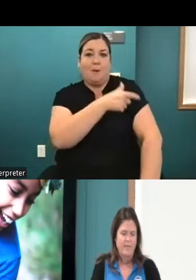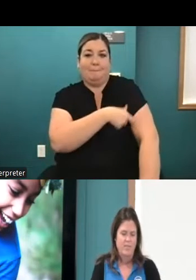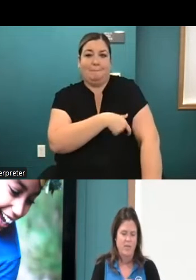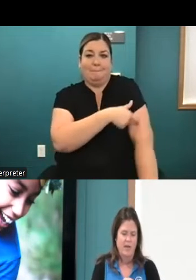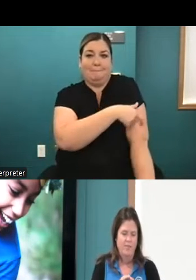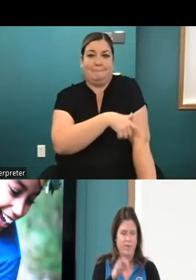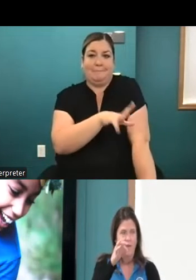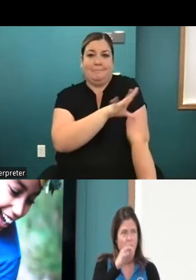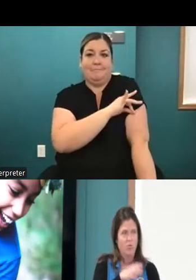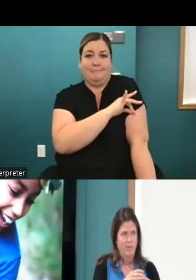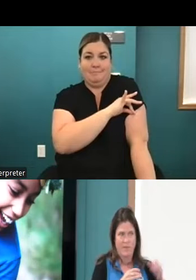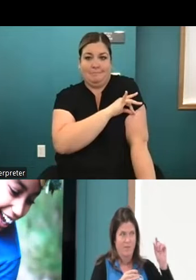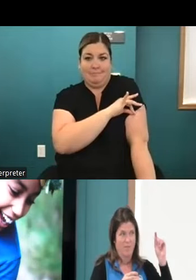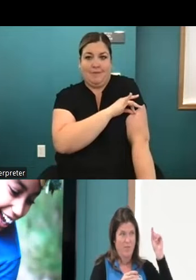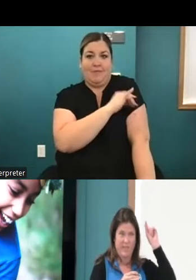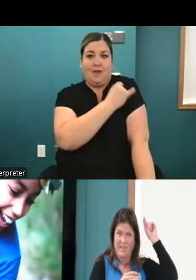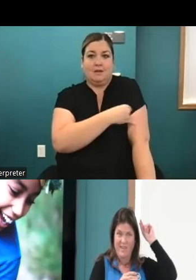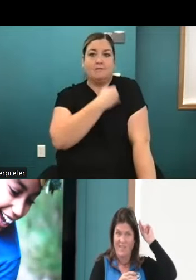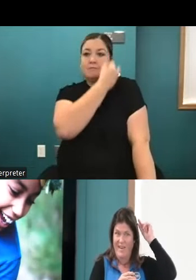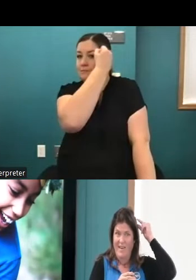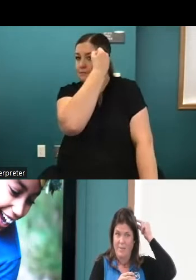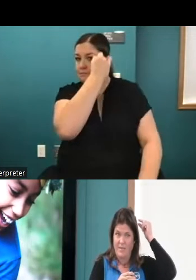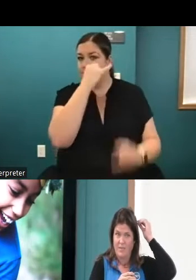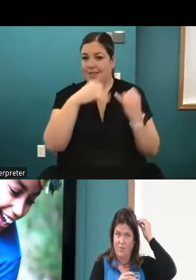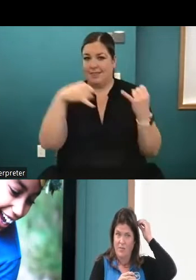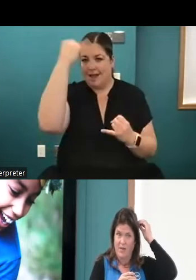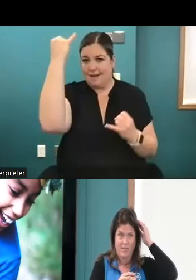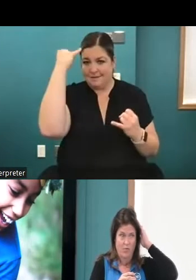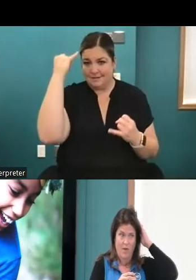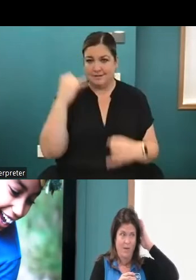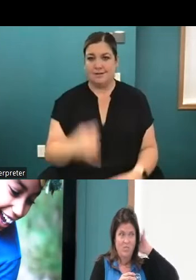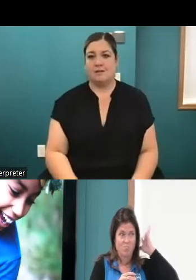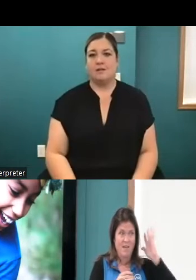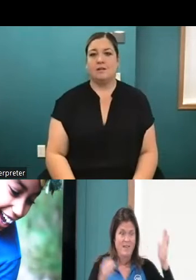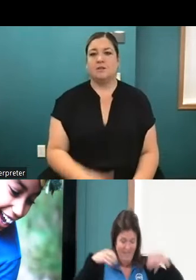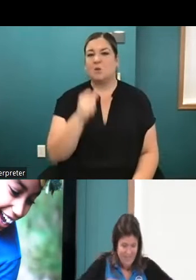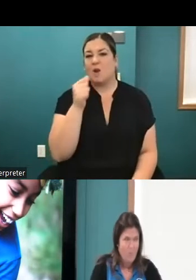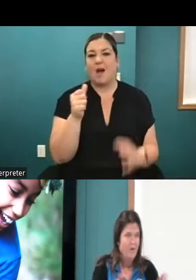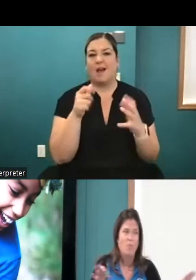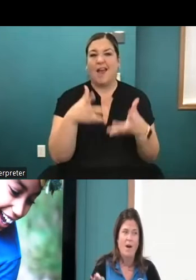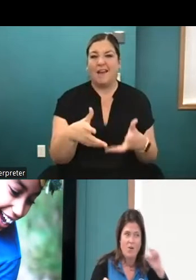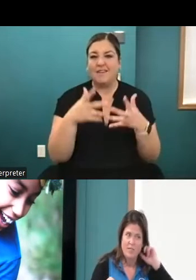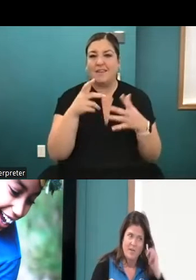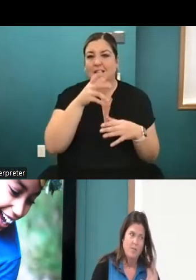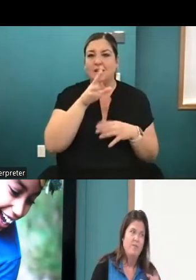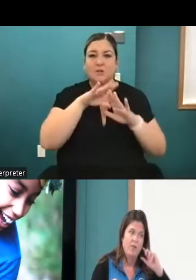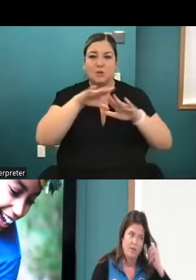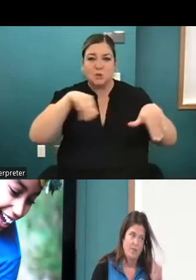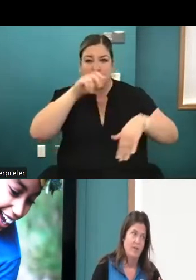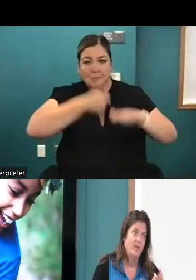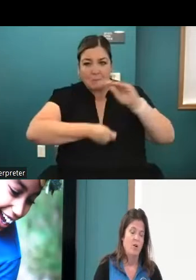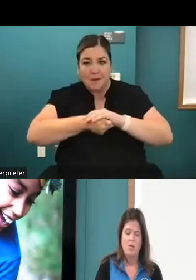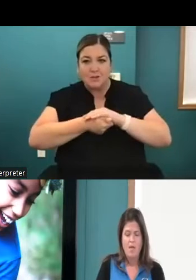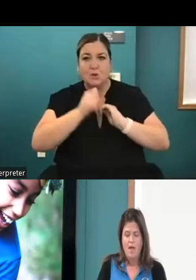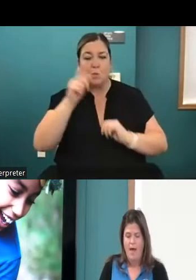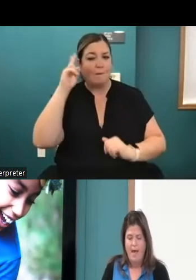armband, and then they just have their cable with the very thin, light headpiece that goes on their head, so not much. They can swim underwater, and it's not going to be falling off